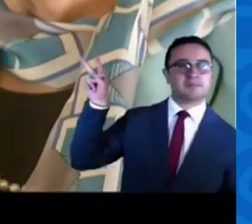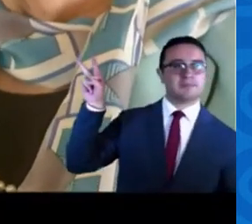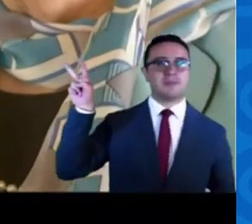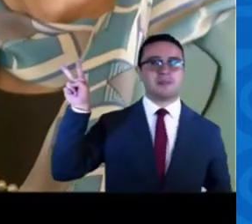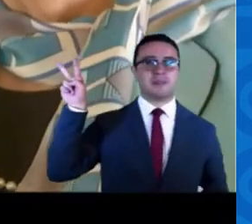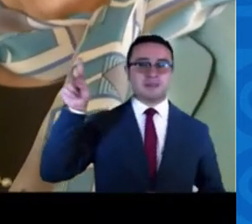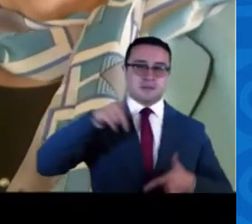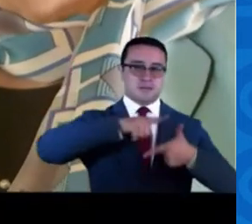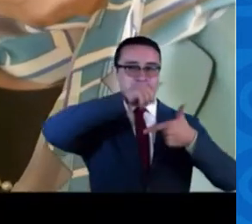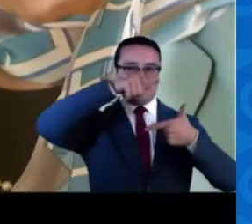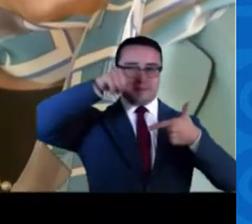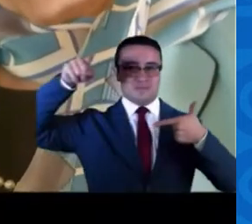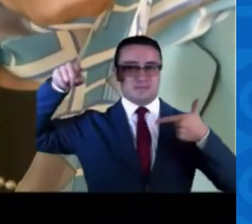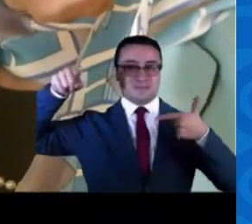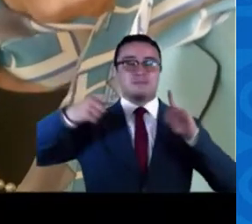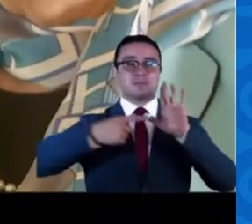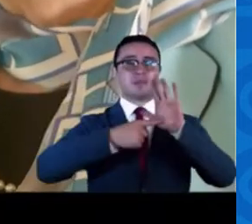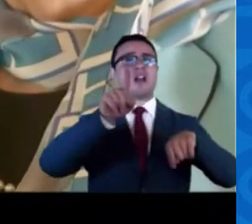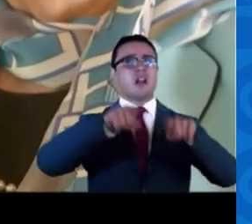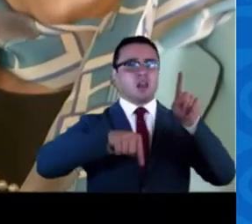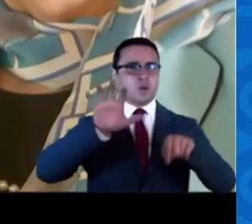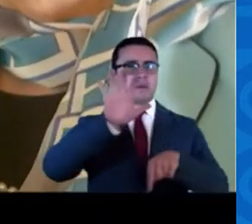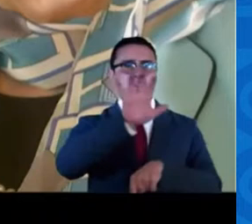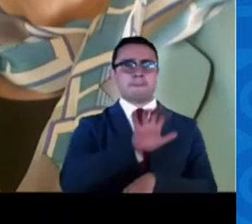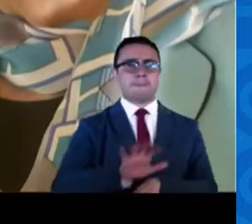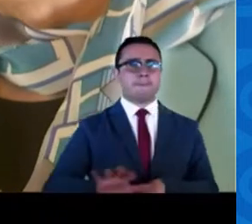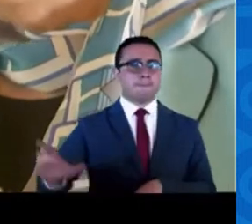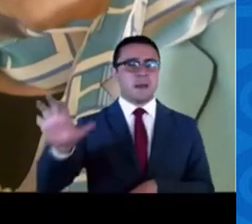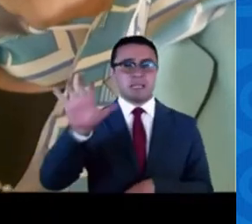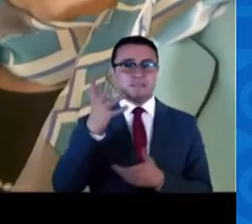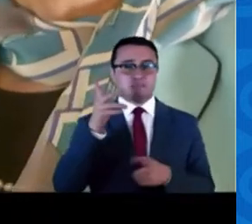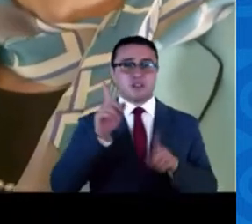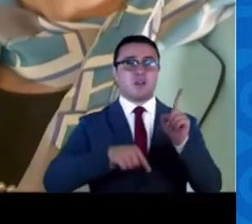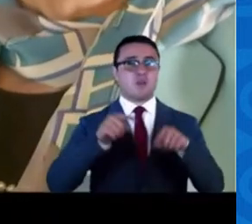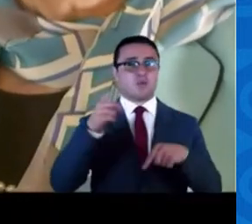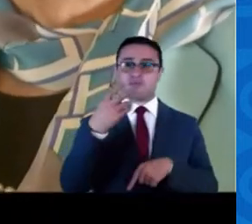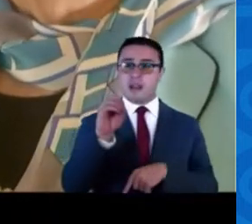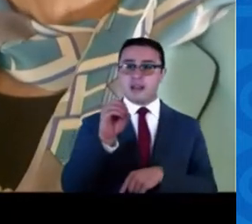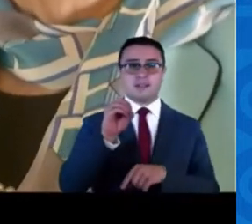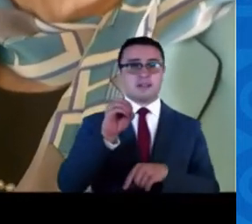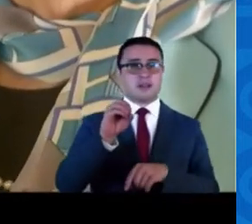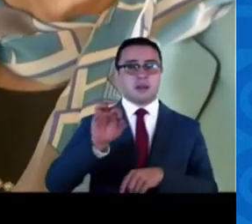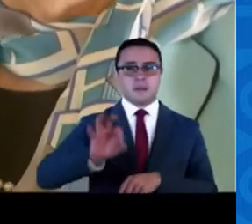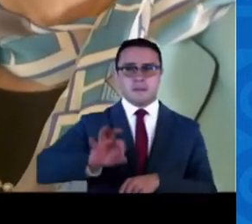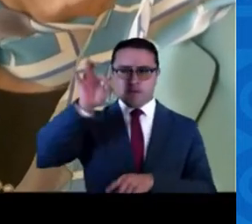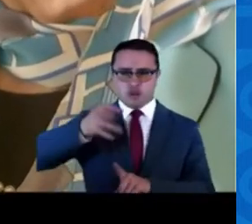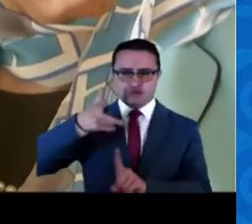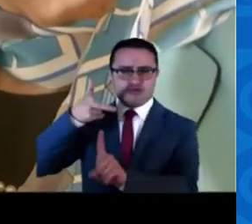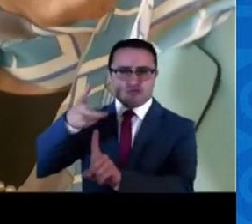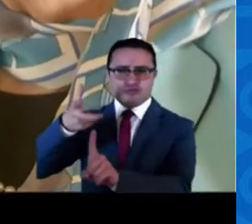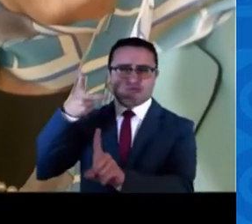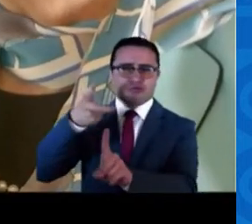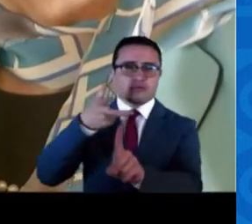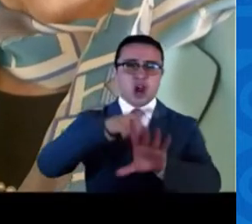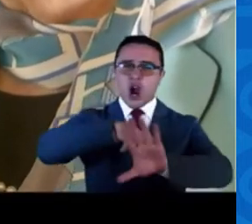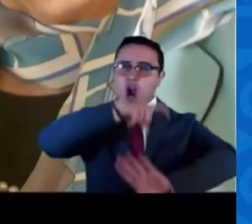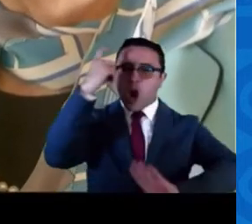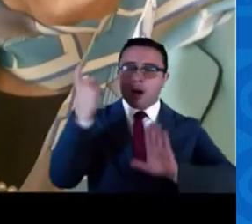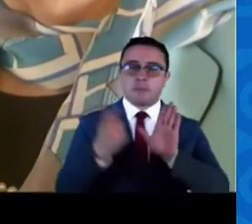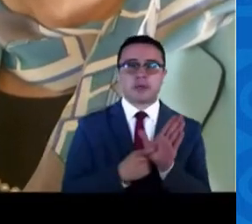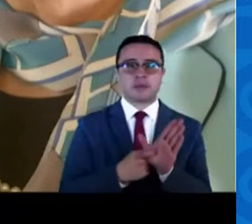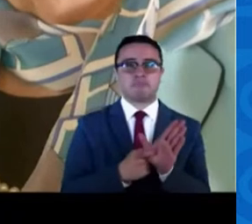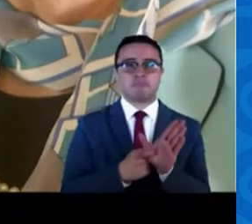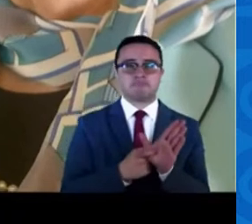49.7% of people who are vaccinated, and there are some countries that do not reach 20% of